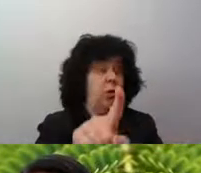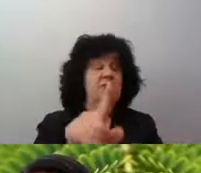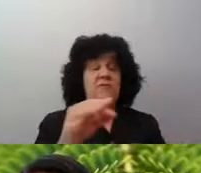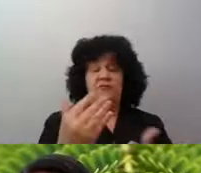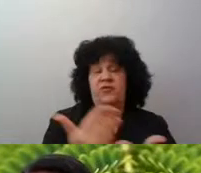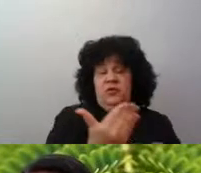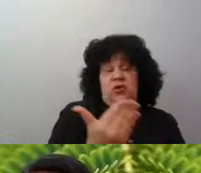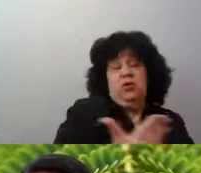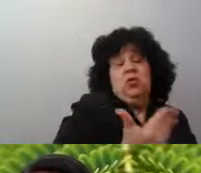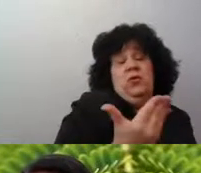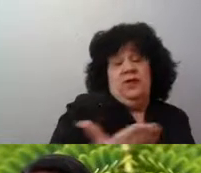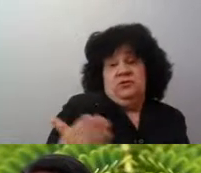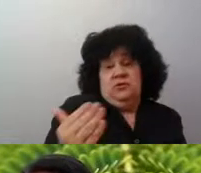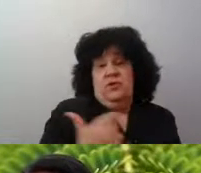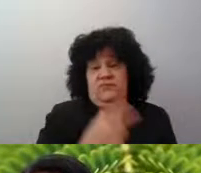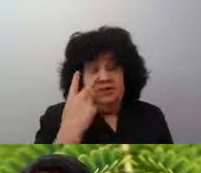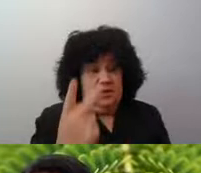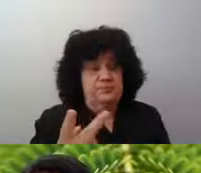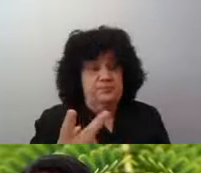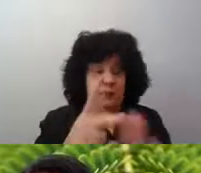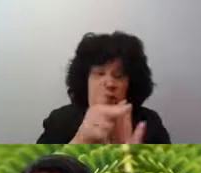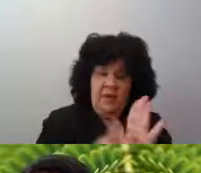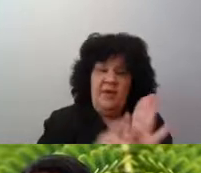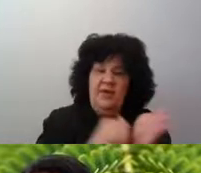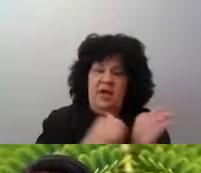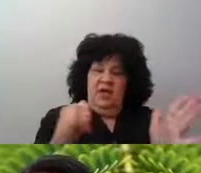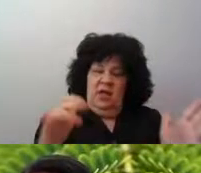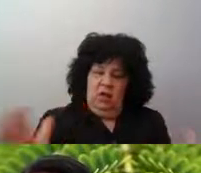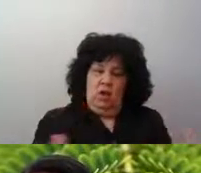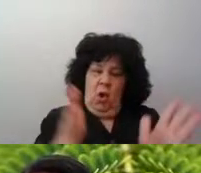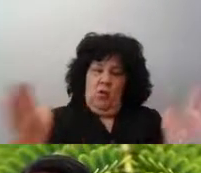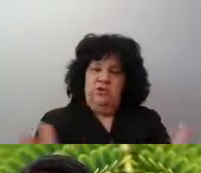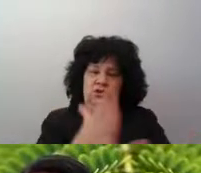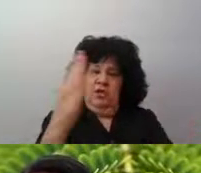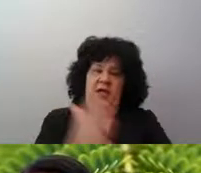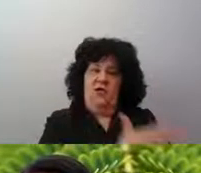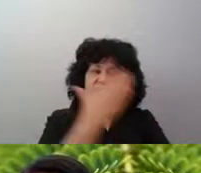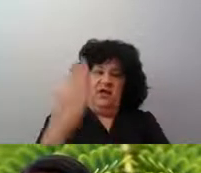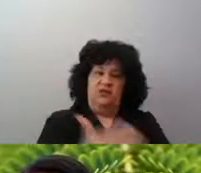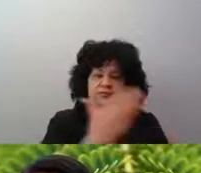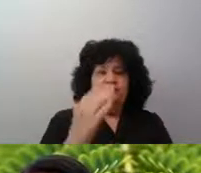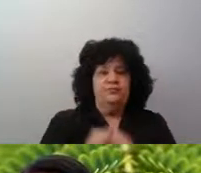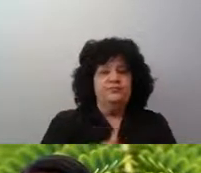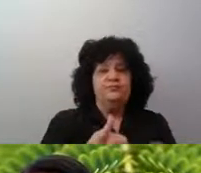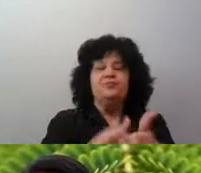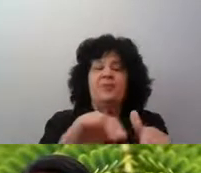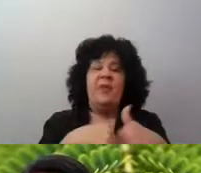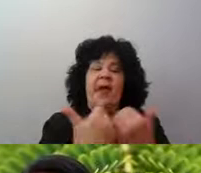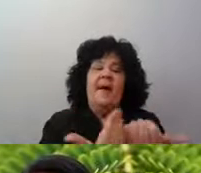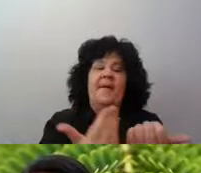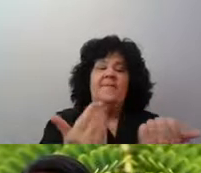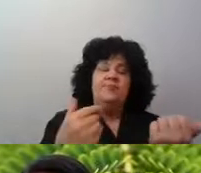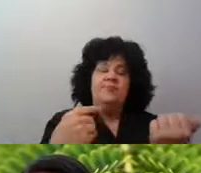of those policies that we issued, encouraging innovation, that was exactly how the contracting activity decided